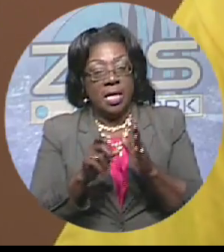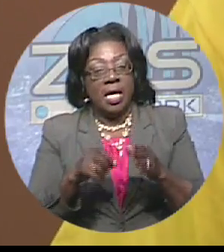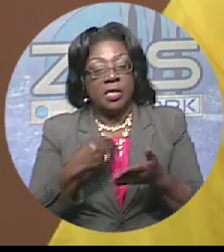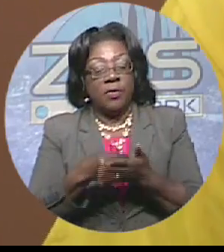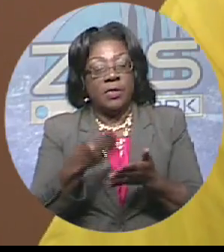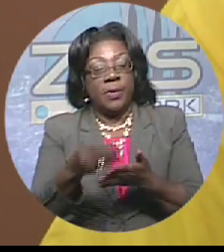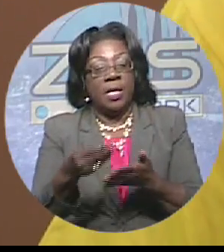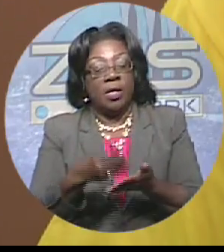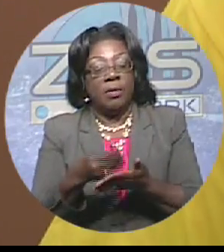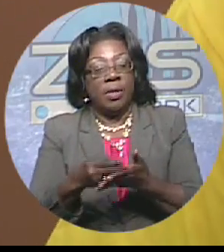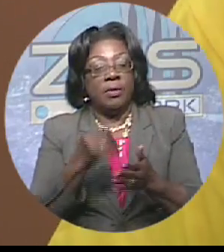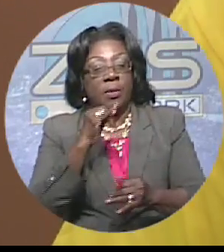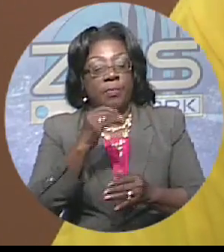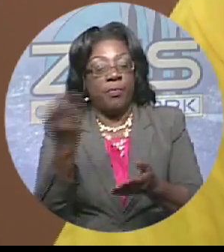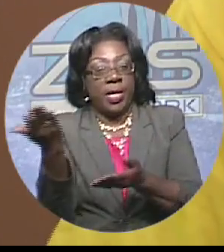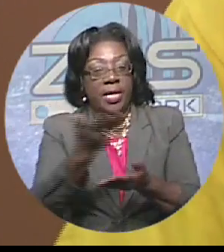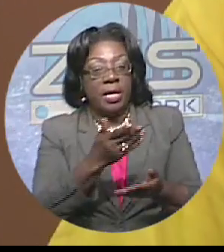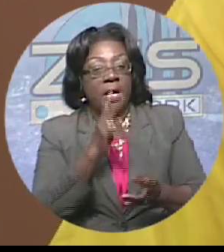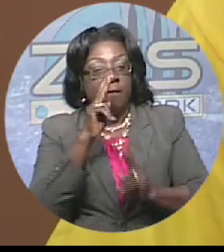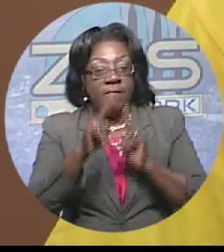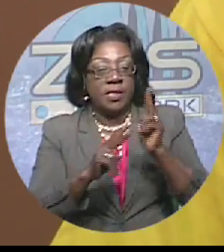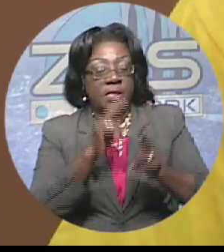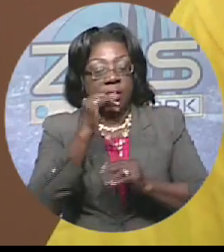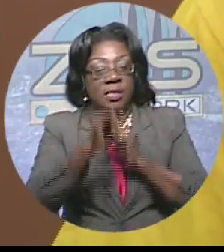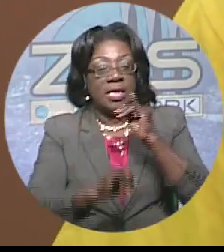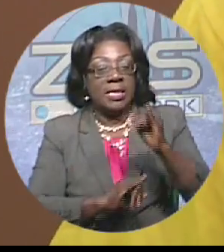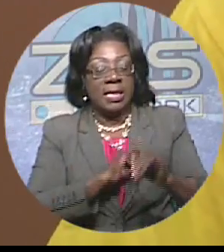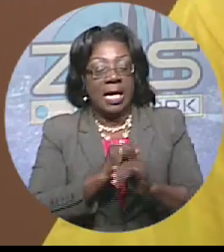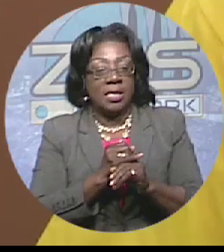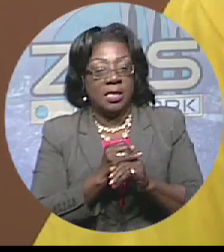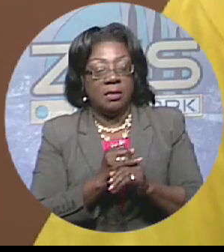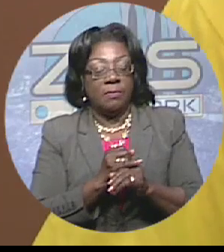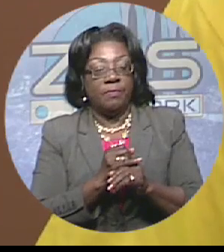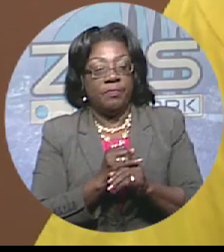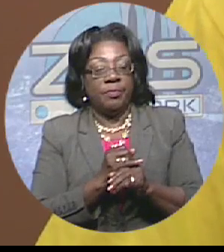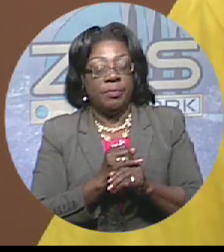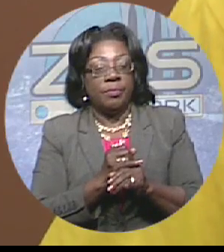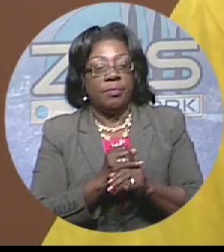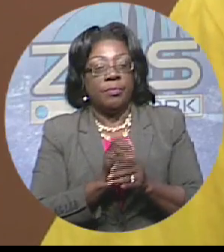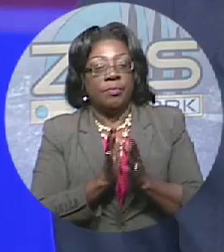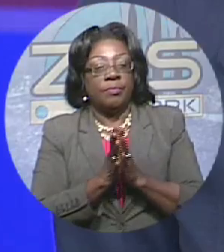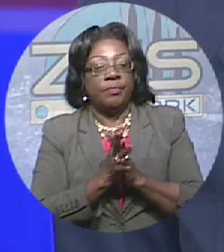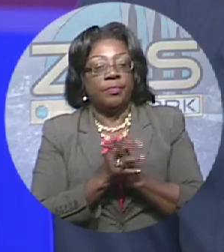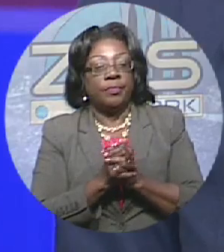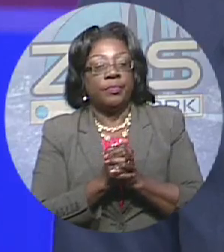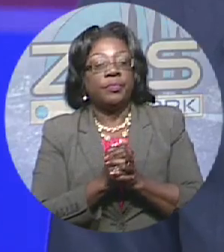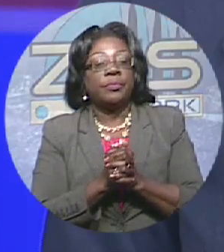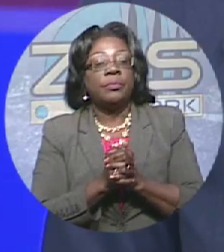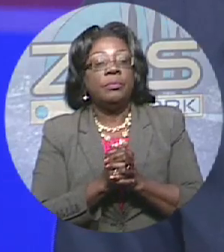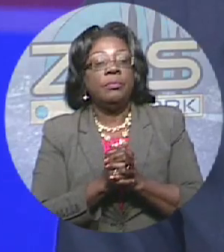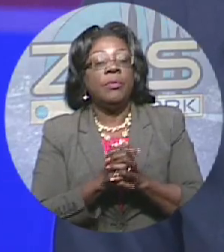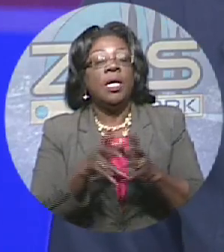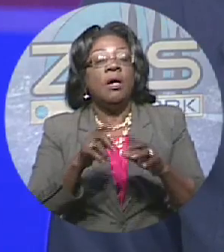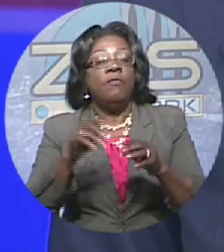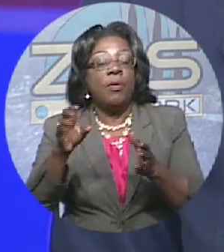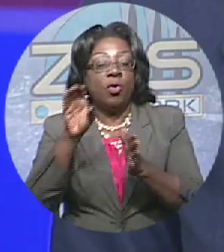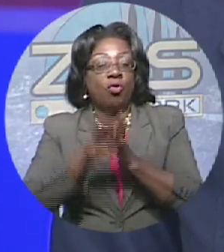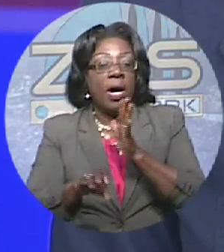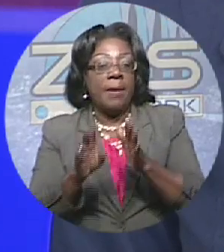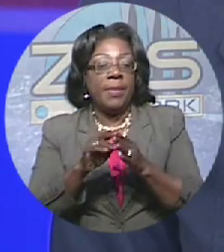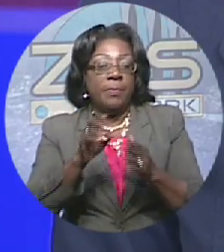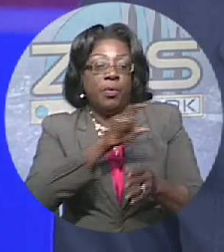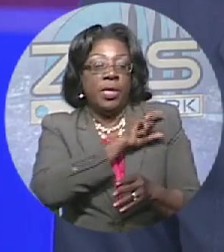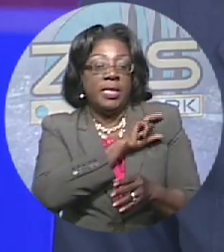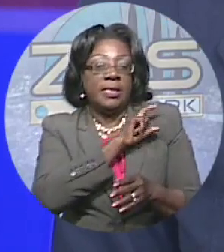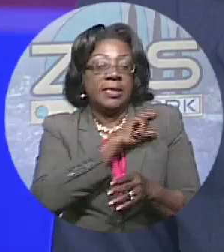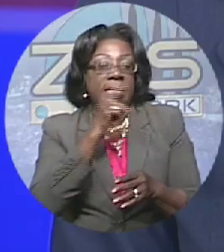lot of money internationally. So funding is very critical in this for the first 3 years for us. From the crime beat, police believe they